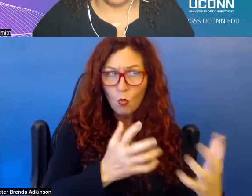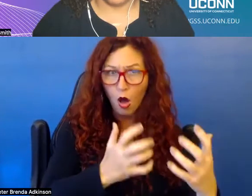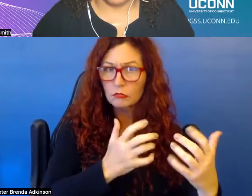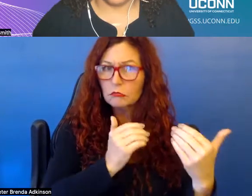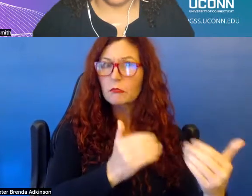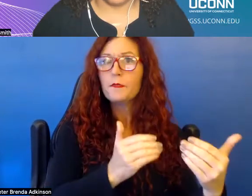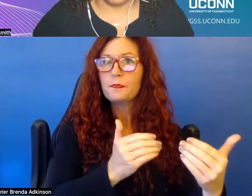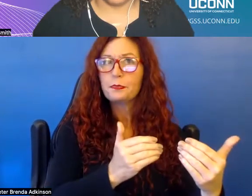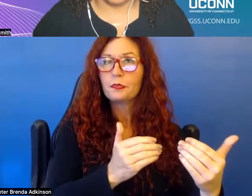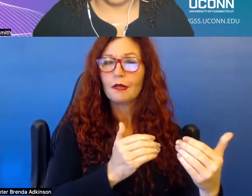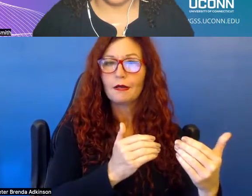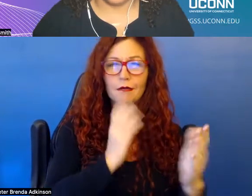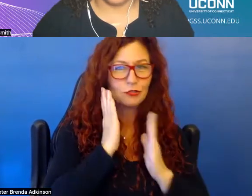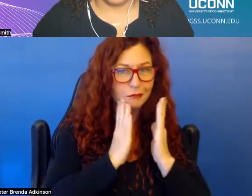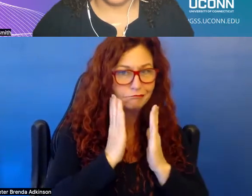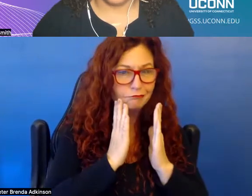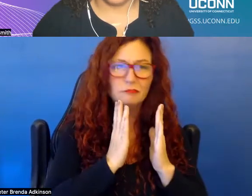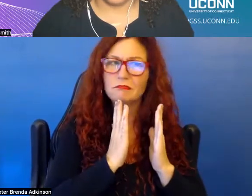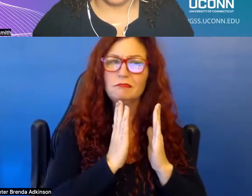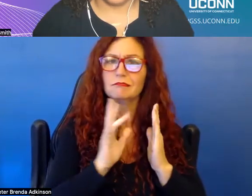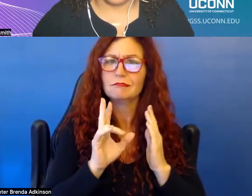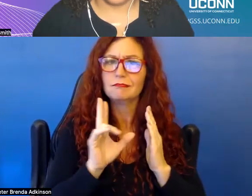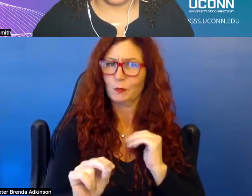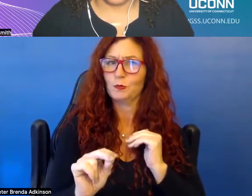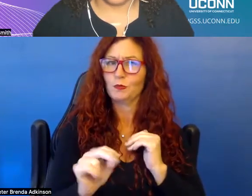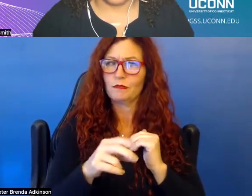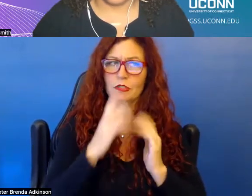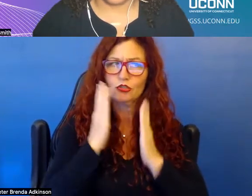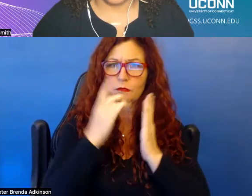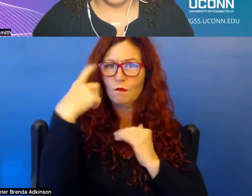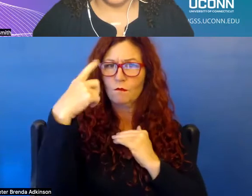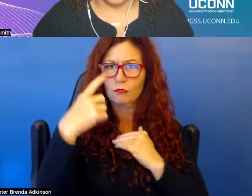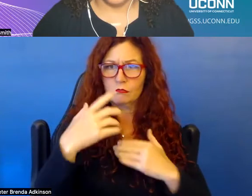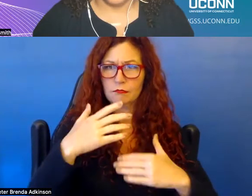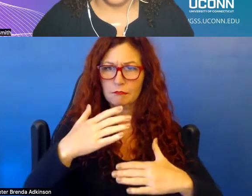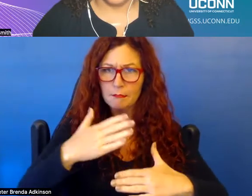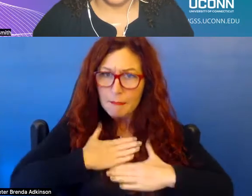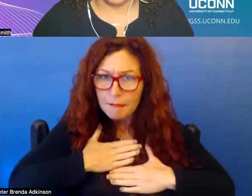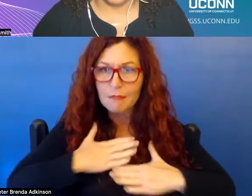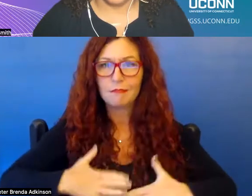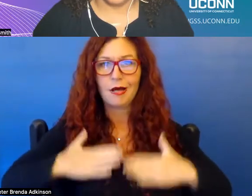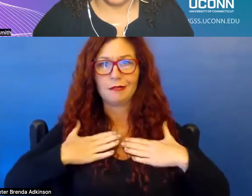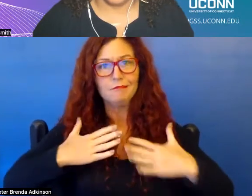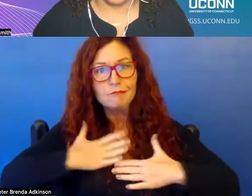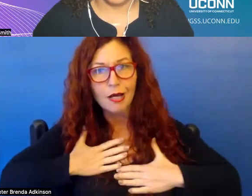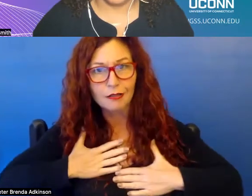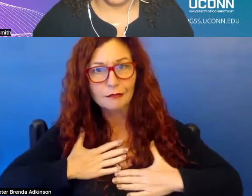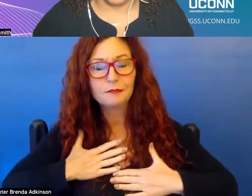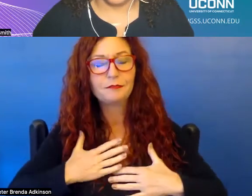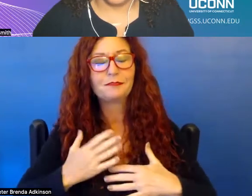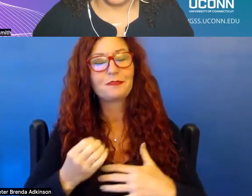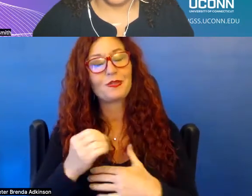So I think that is, I just want to just share that the public survivor identity